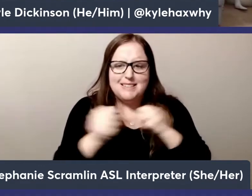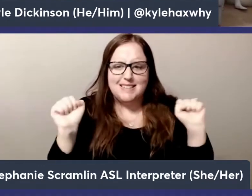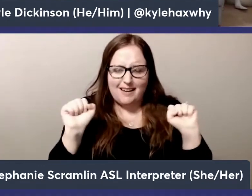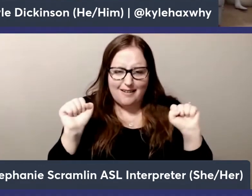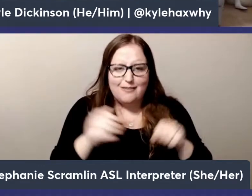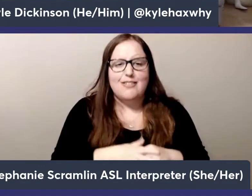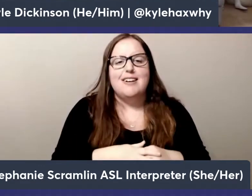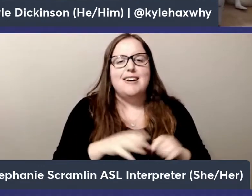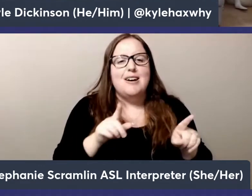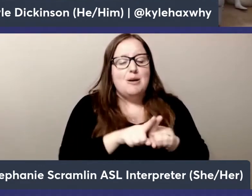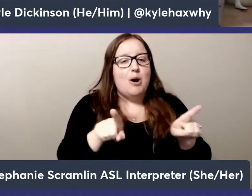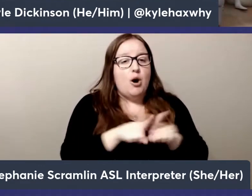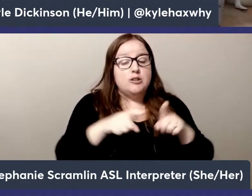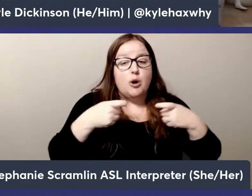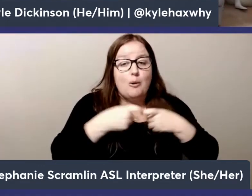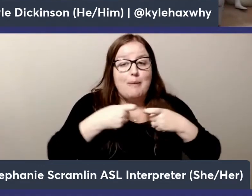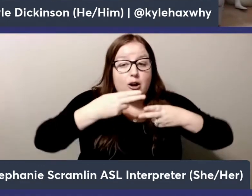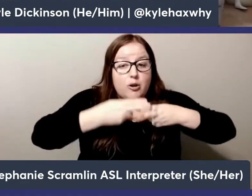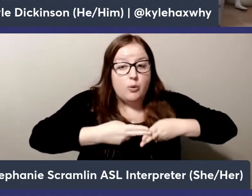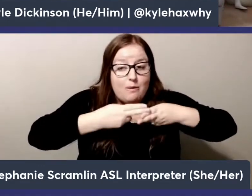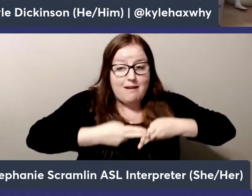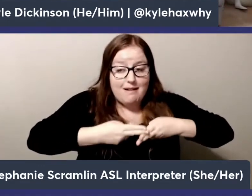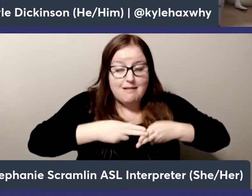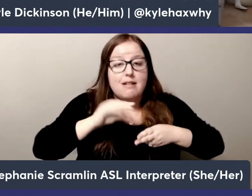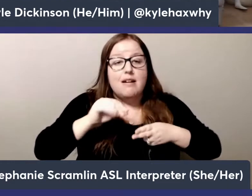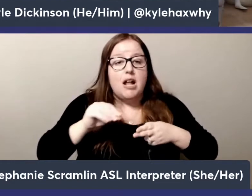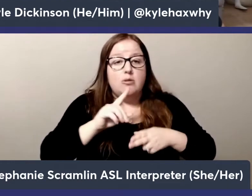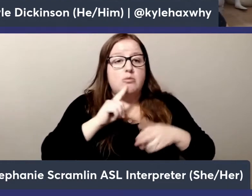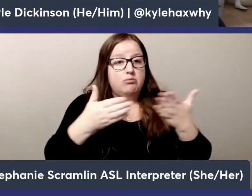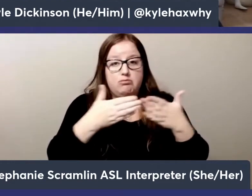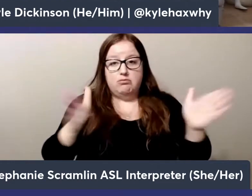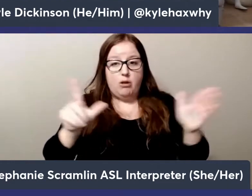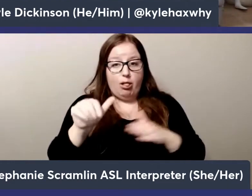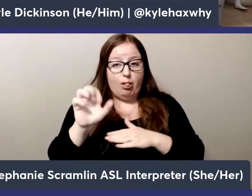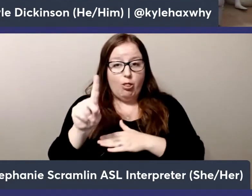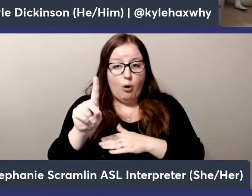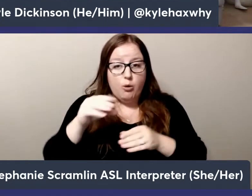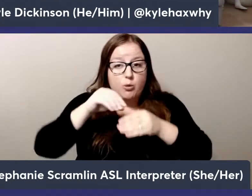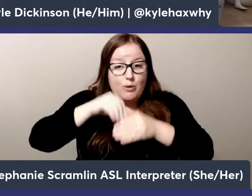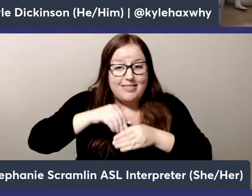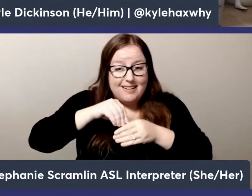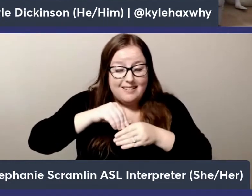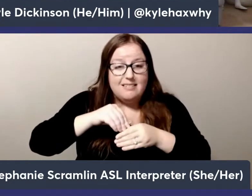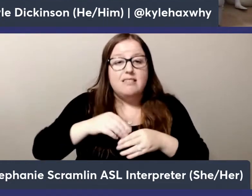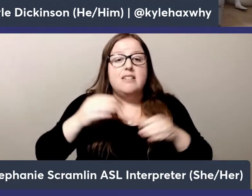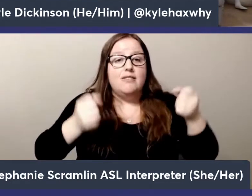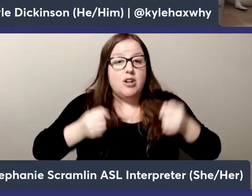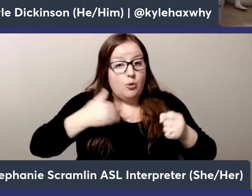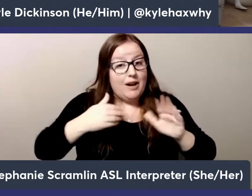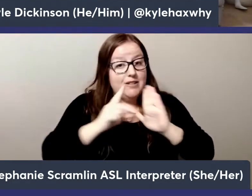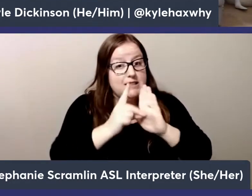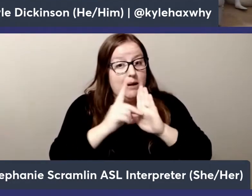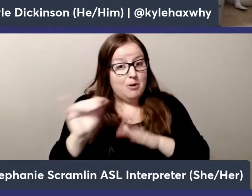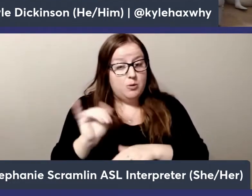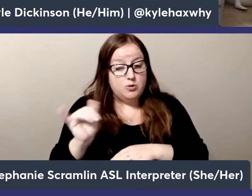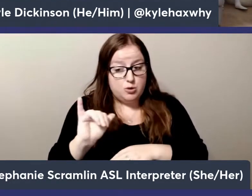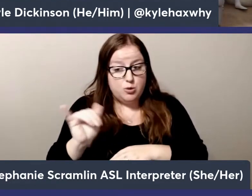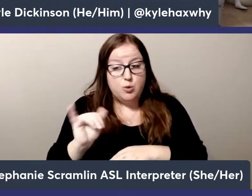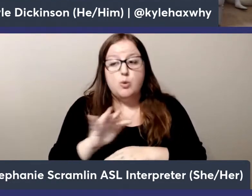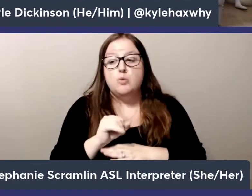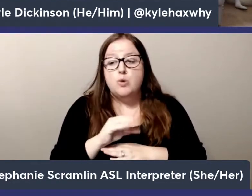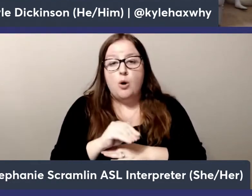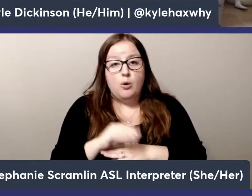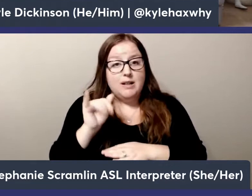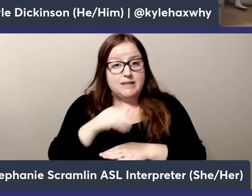Also, like the battery weight and maybe even like the overall like load within the vehicle. And you mentioned we have a demo too. So is that